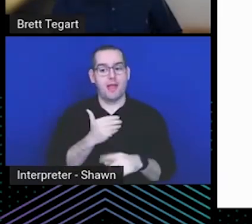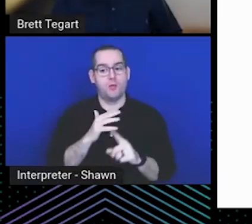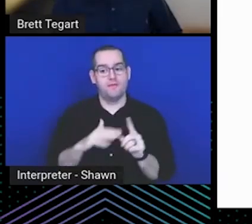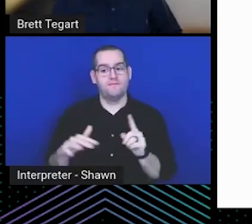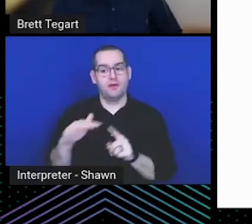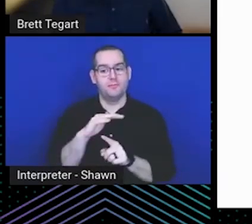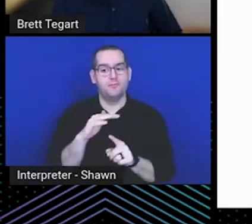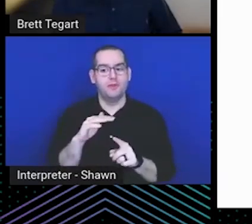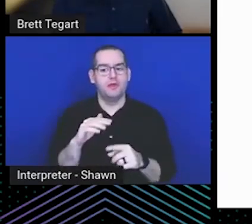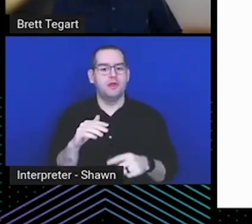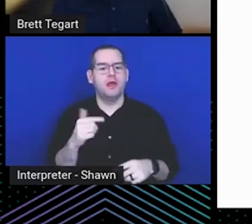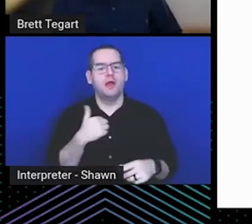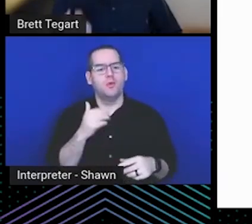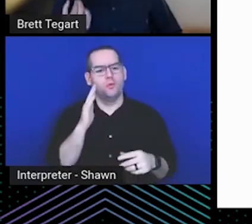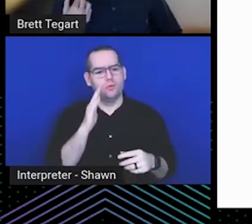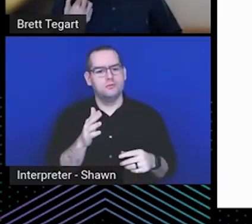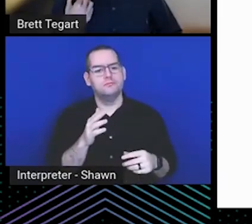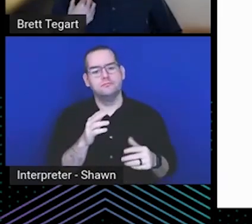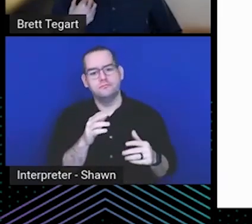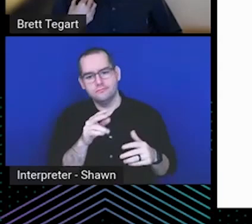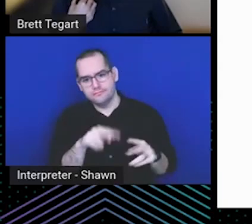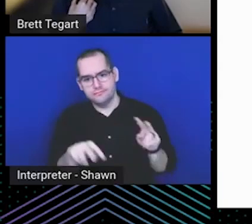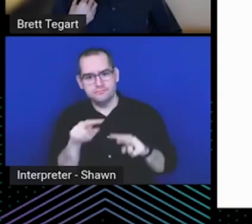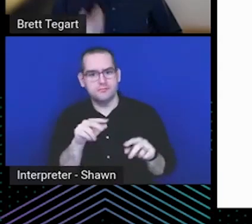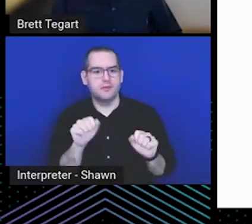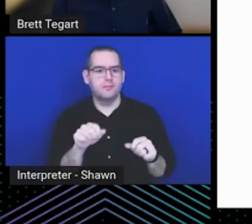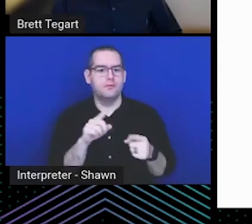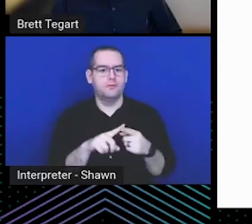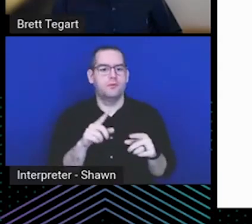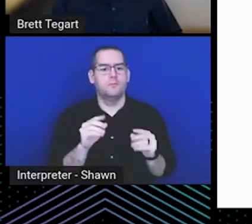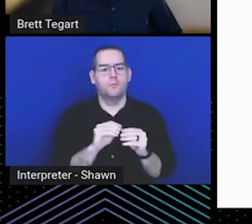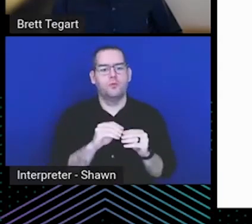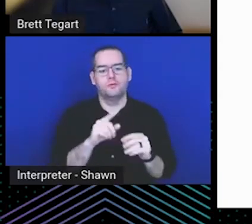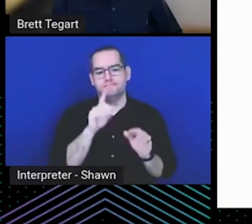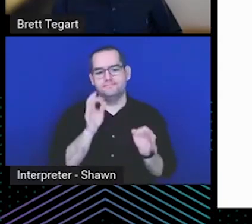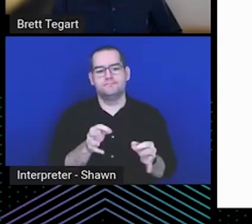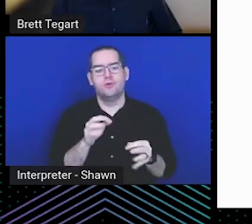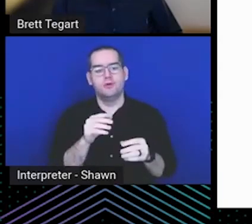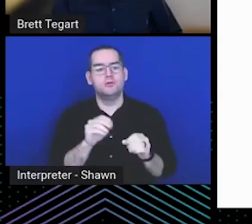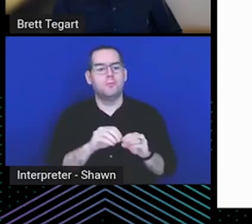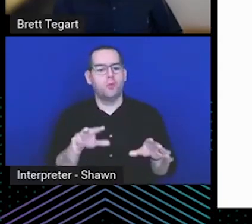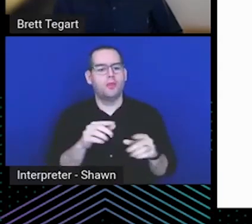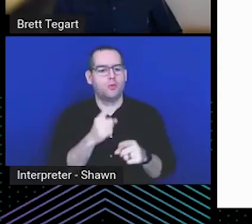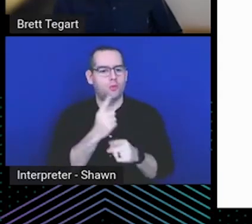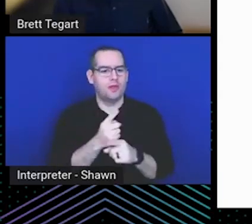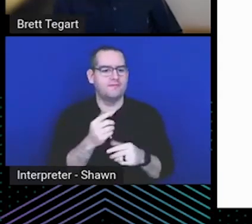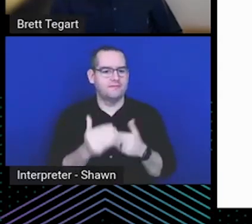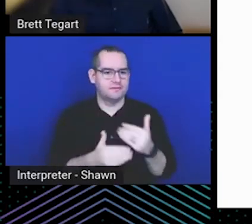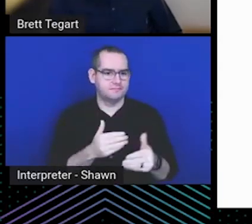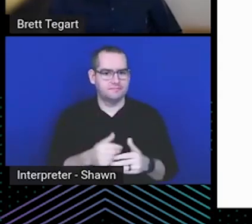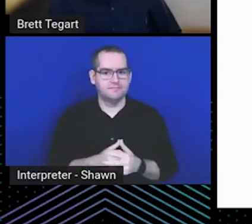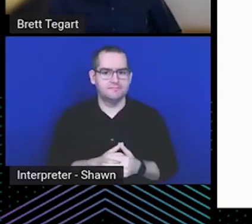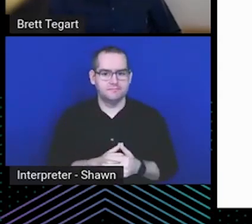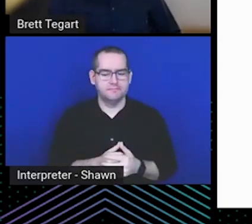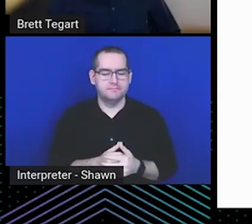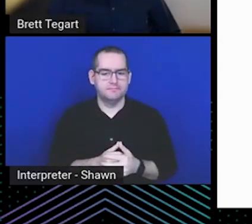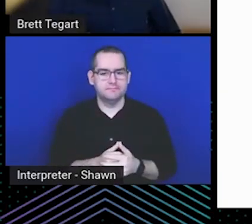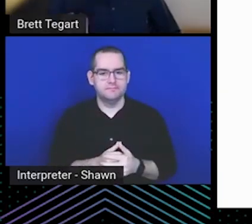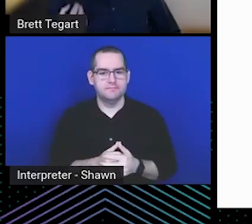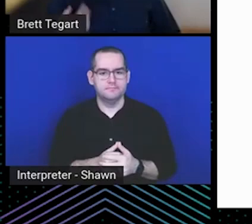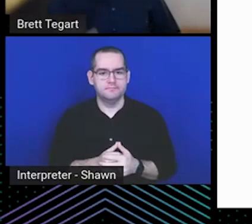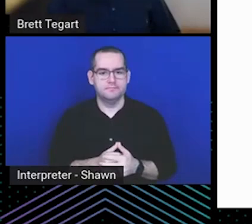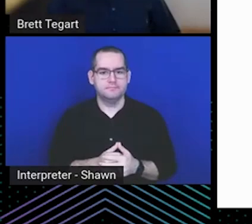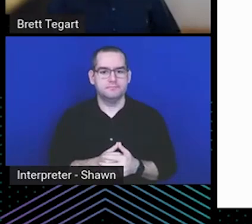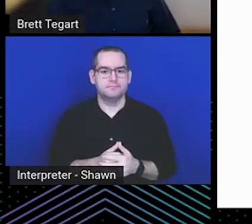execution context, we're able to be certain that it's deployed in the correct fashion. Down at the bottom, you can see where we